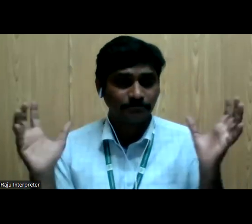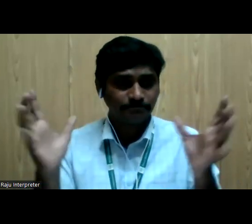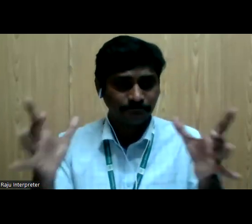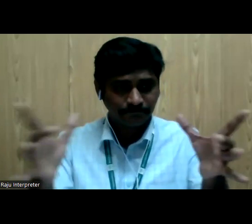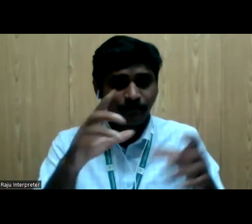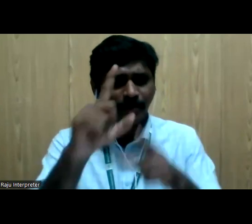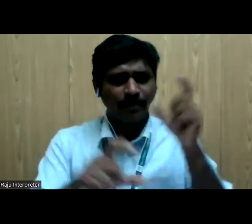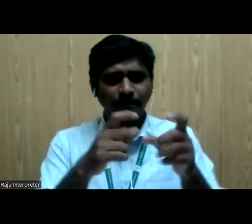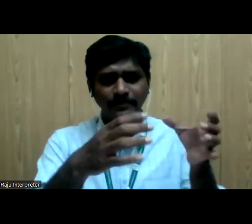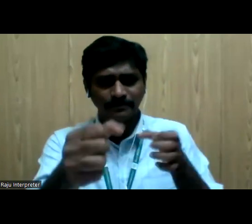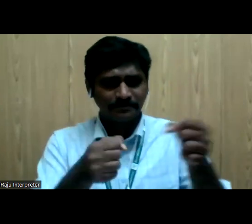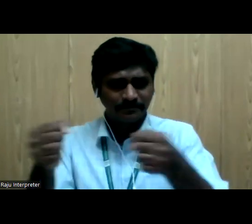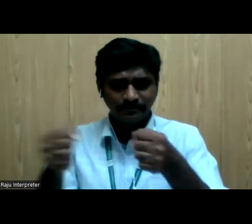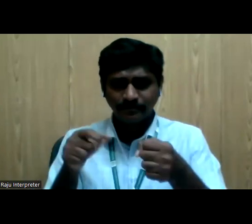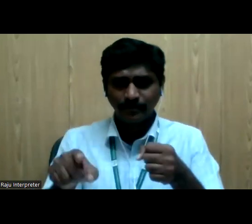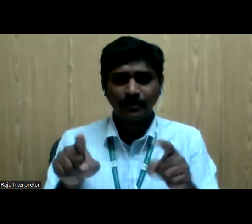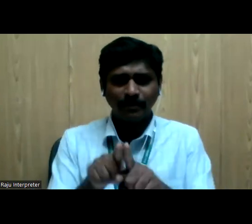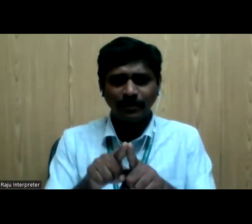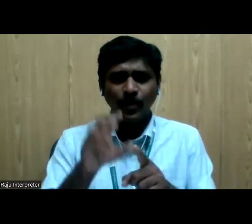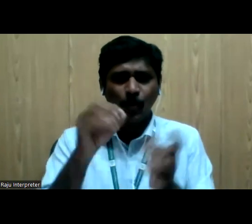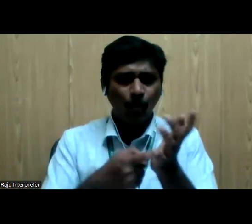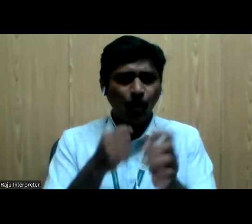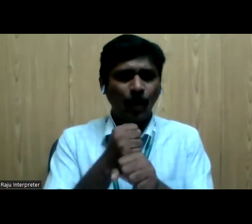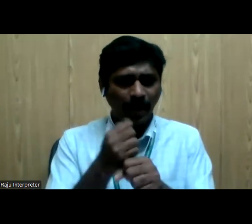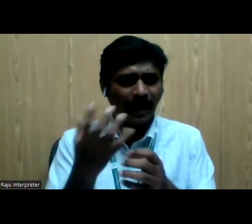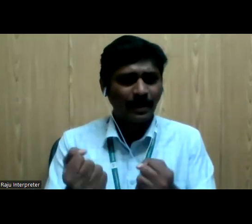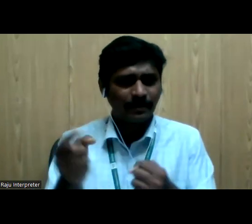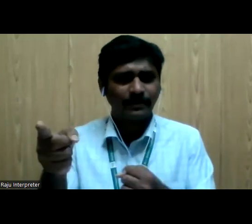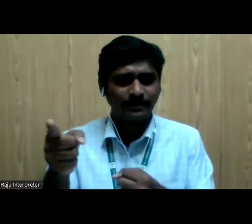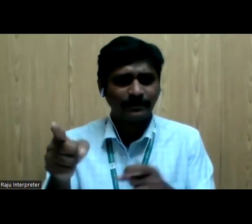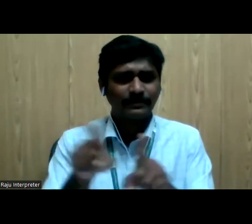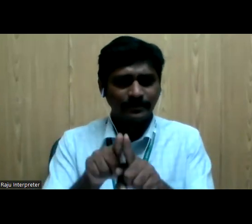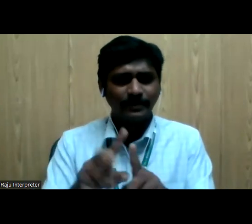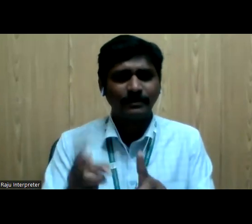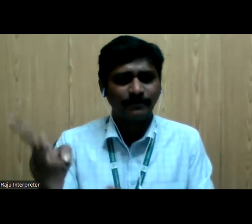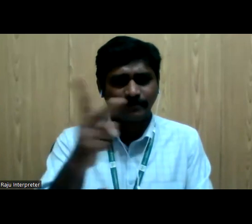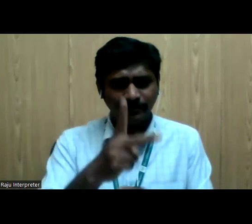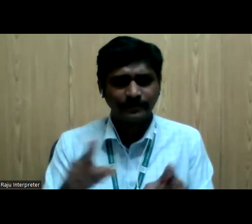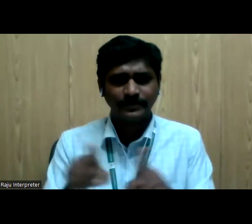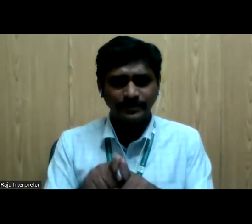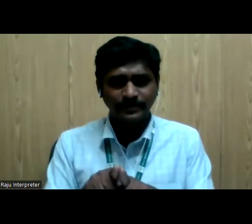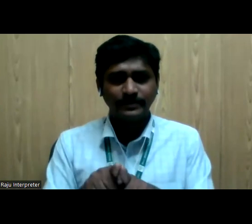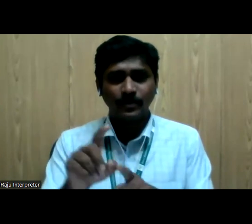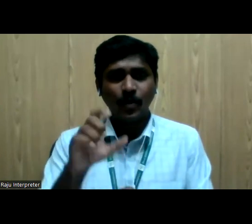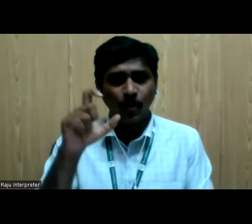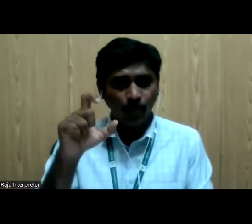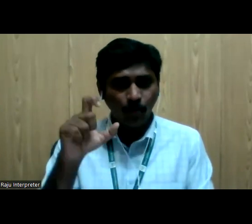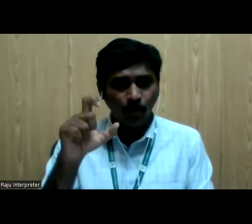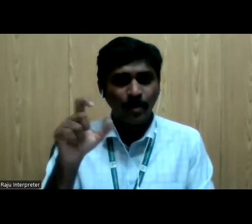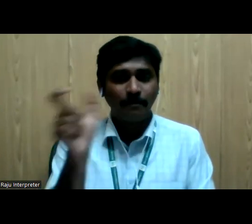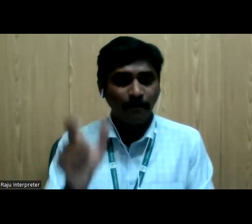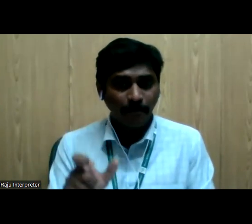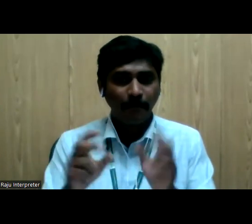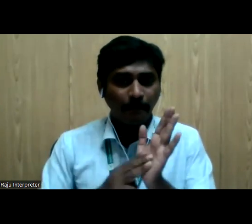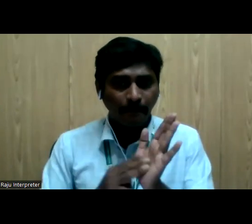in partnership with various organizations. And one of the core member of our group of organizations used to be the Tech Mahindra Foundation.